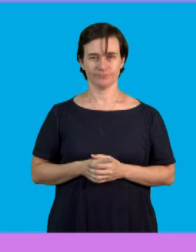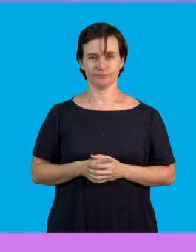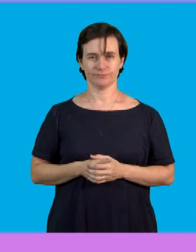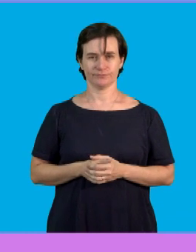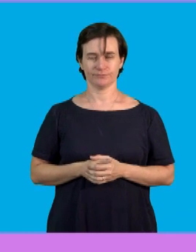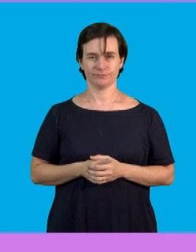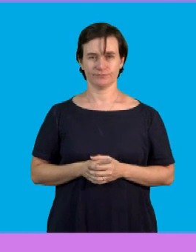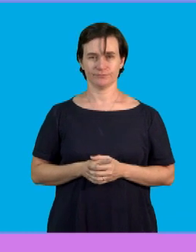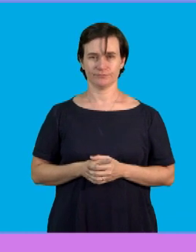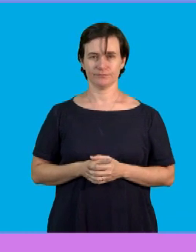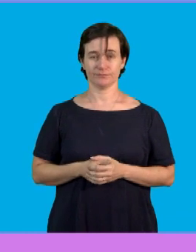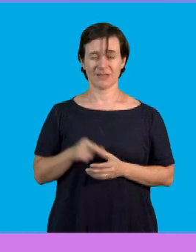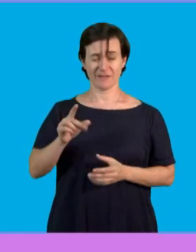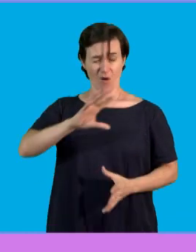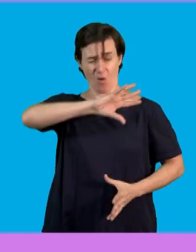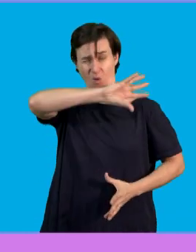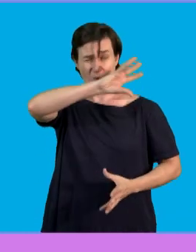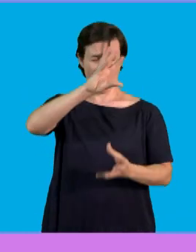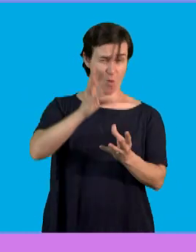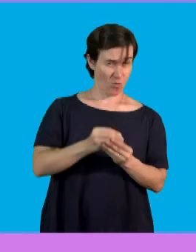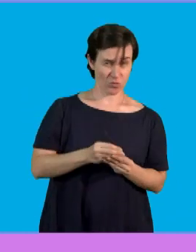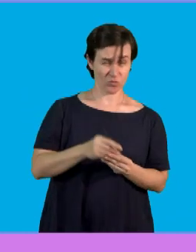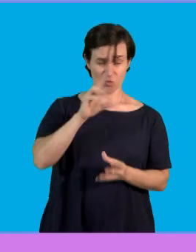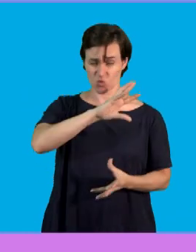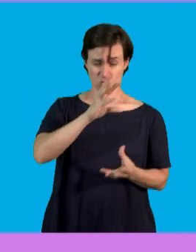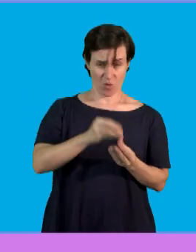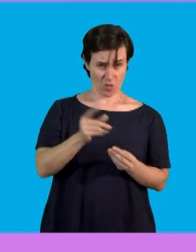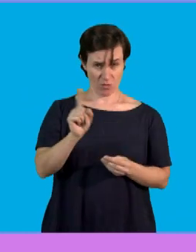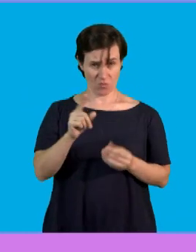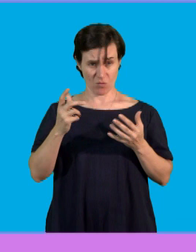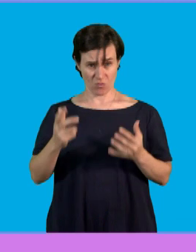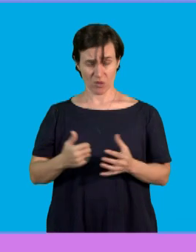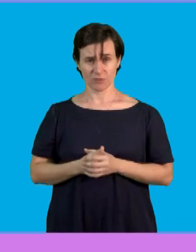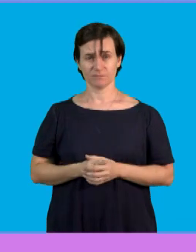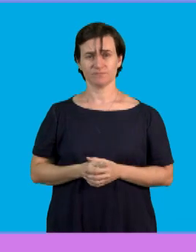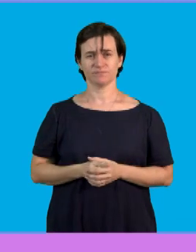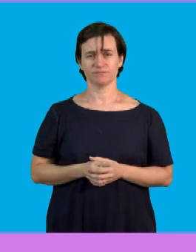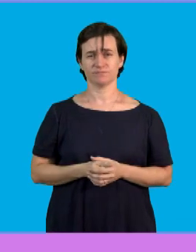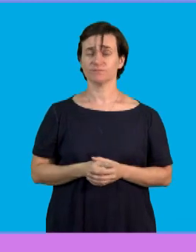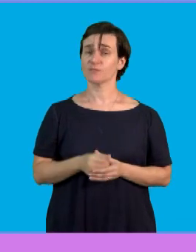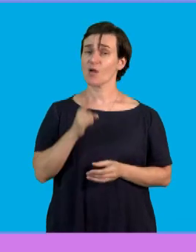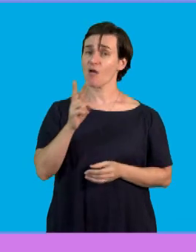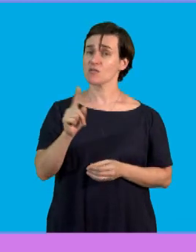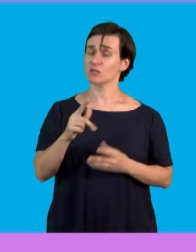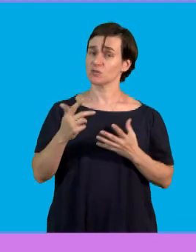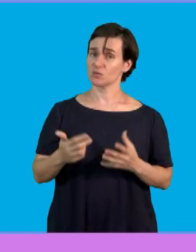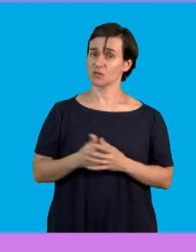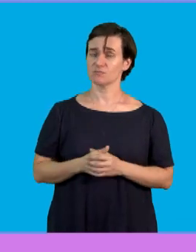So if you add all those values together, you are going to have a total amount